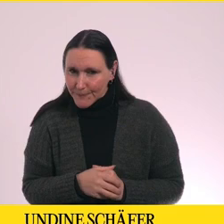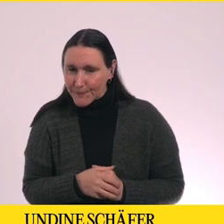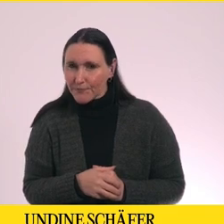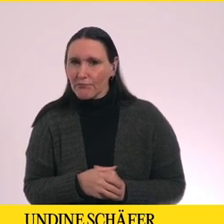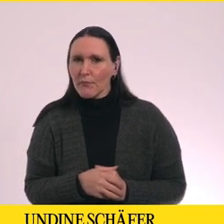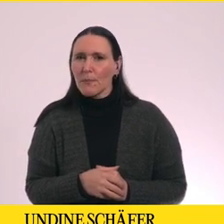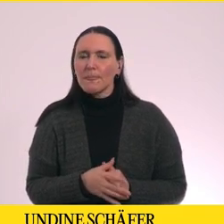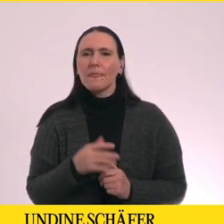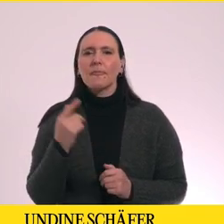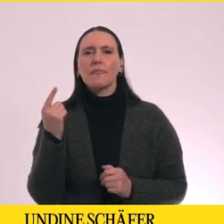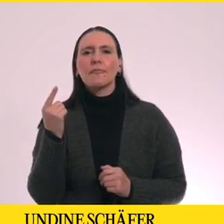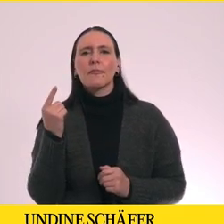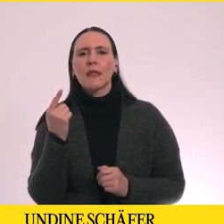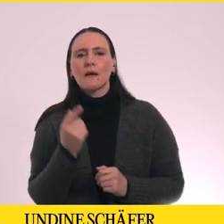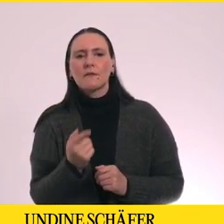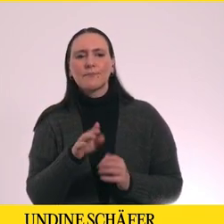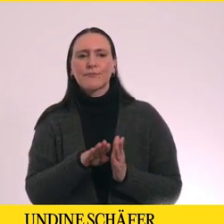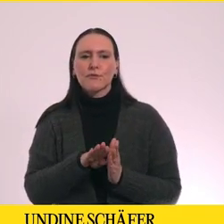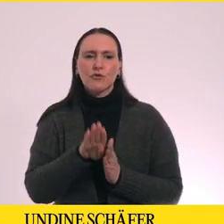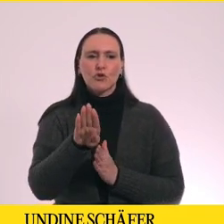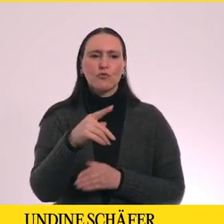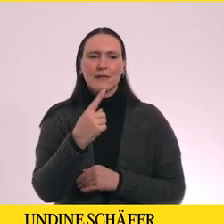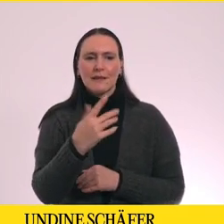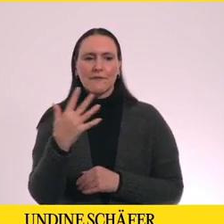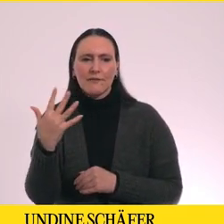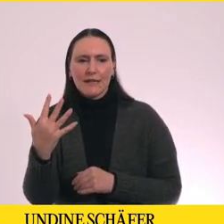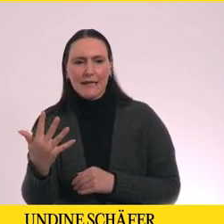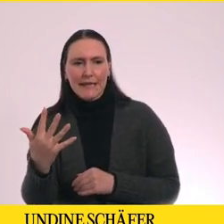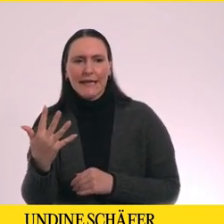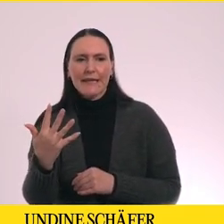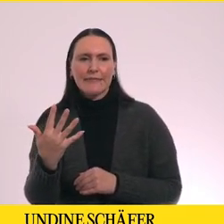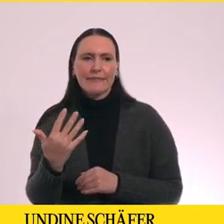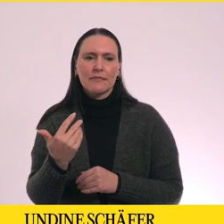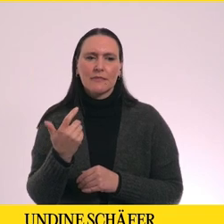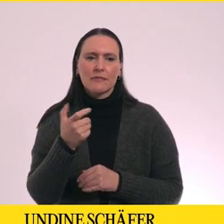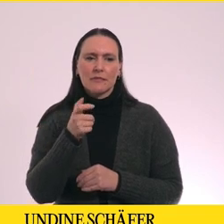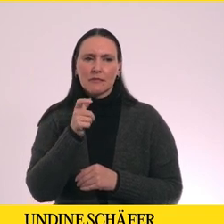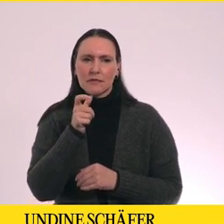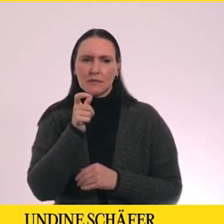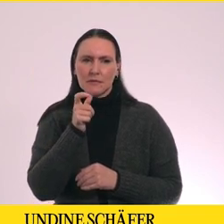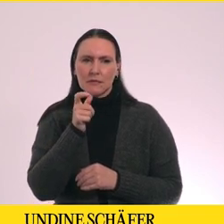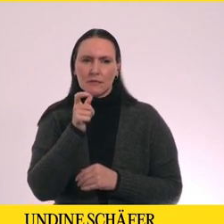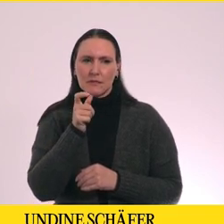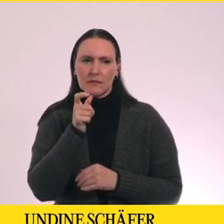is we have practices that